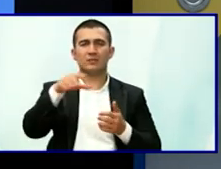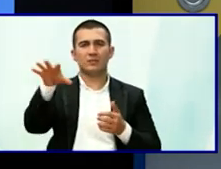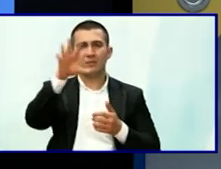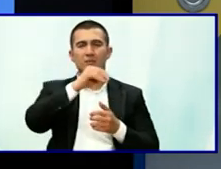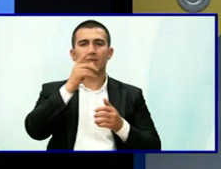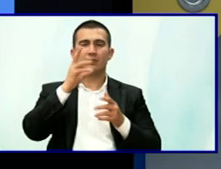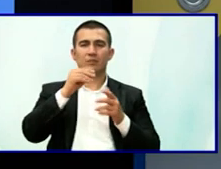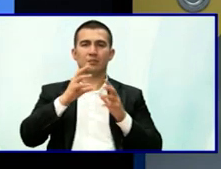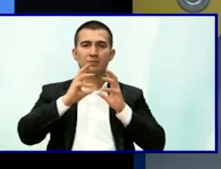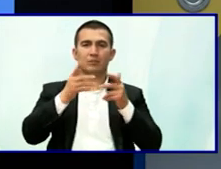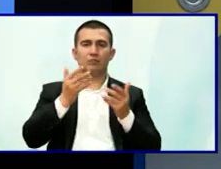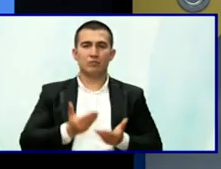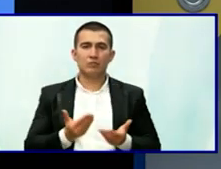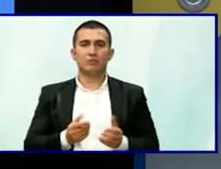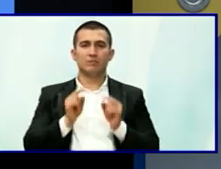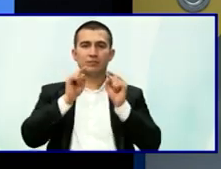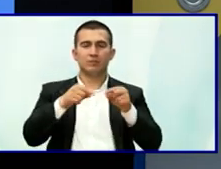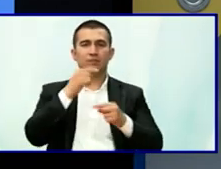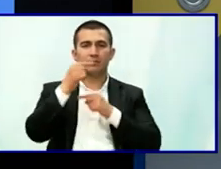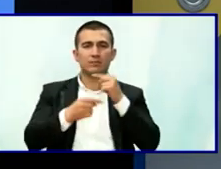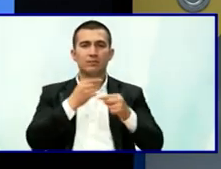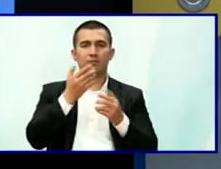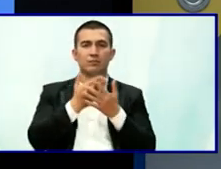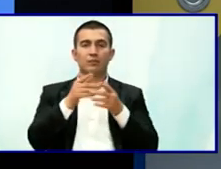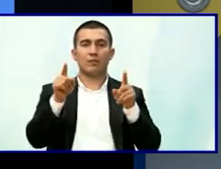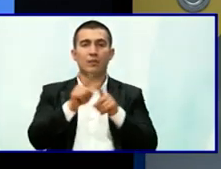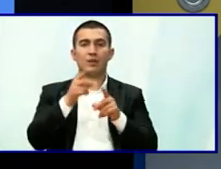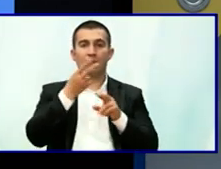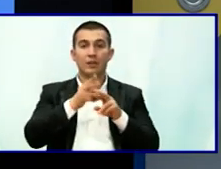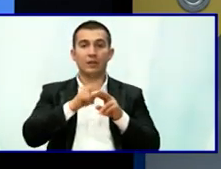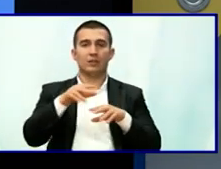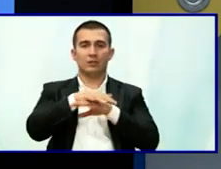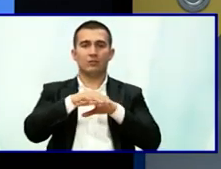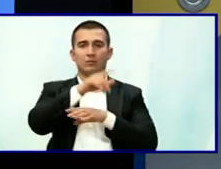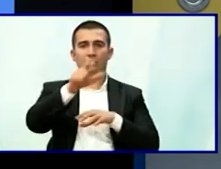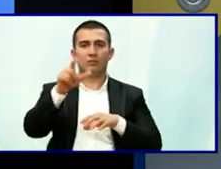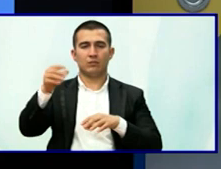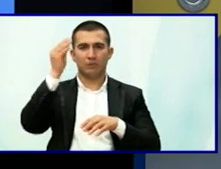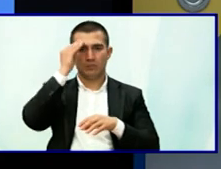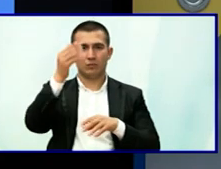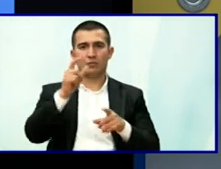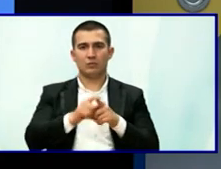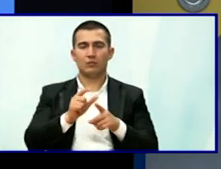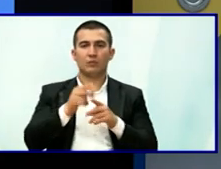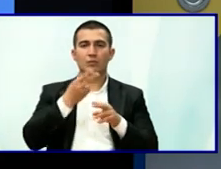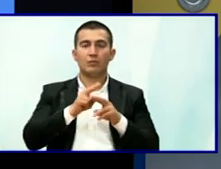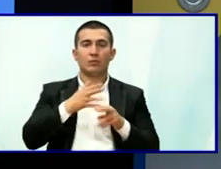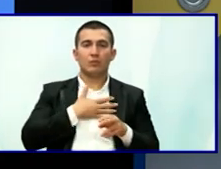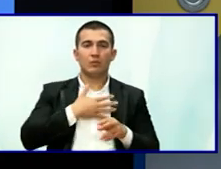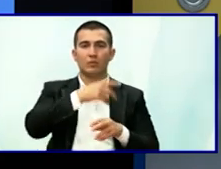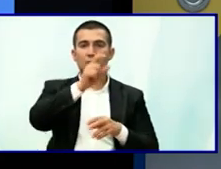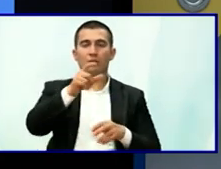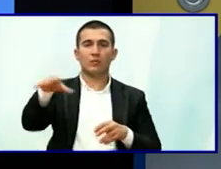insonlarni dunyoga yetkazgan, bunday buyuk qilgan narsa bu xalq deydi. Chunki xalq, bizning xalqimiz